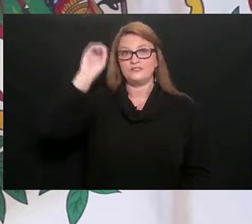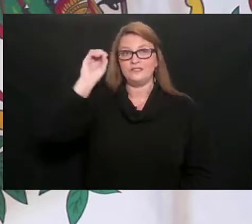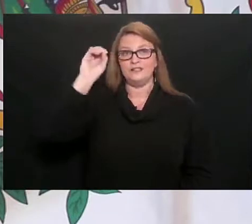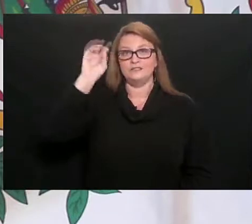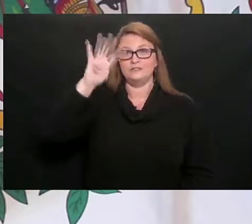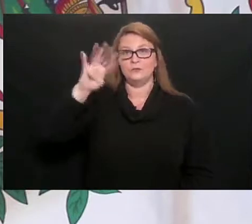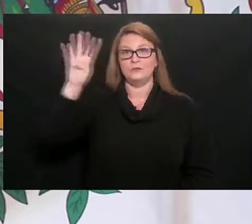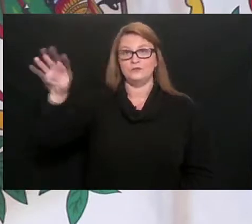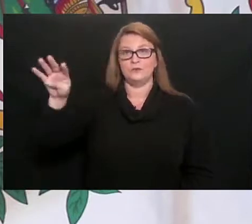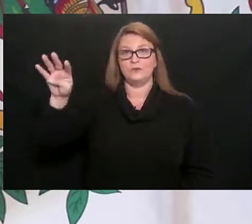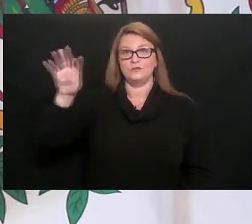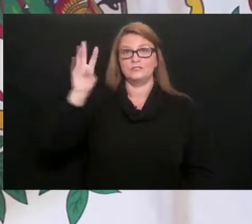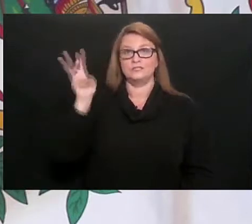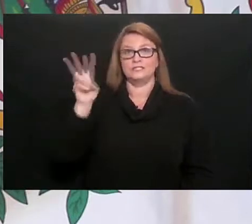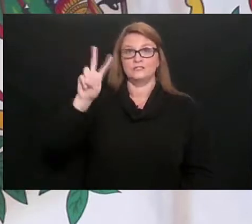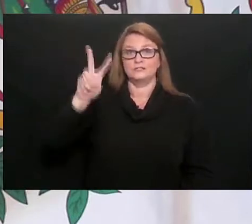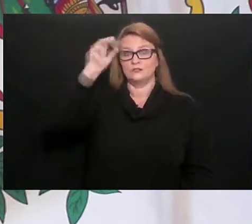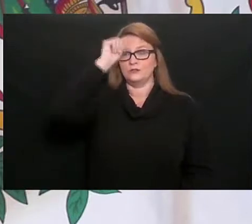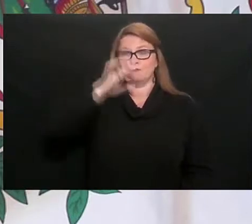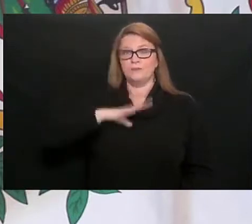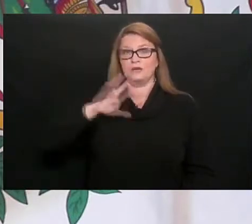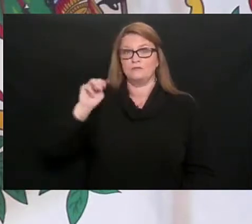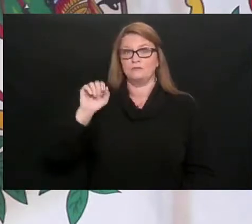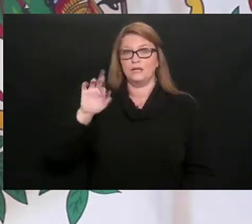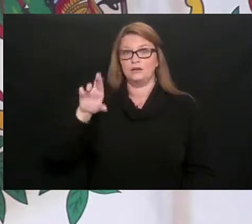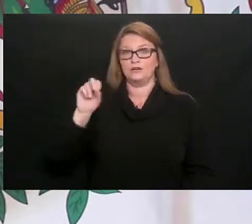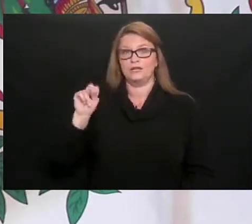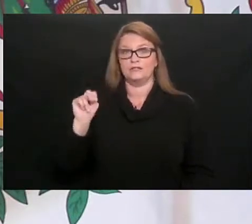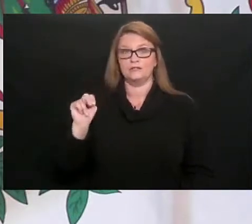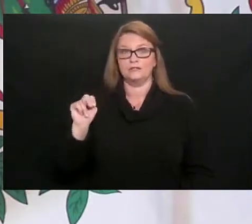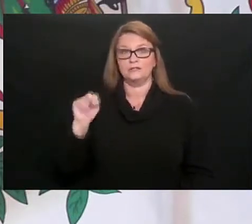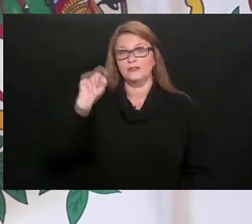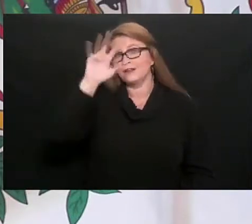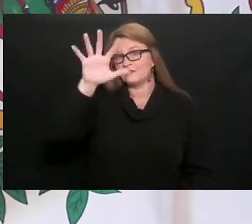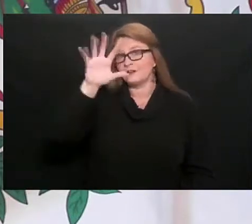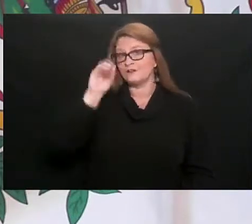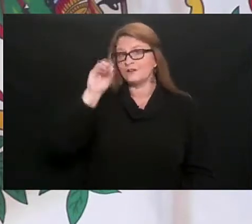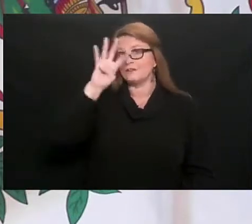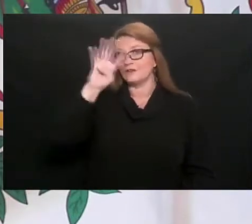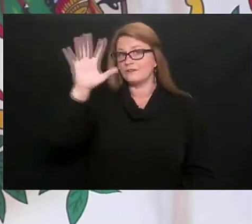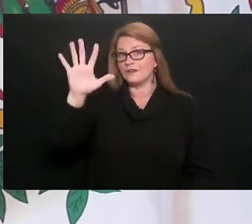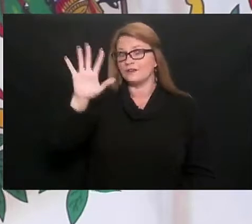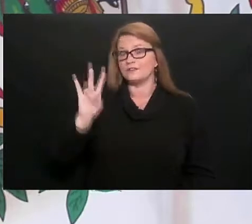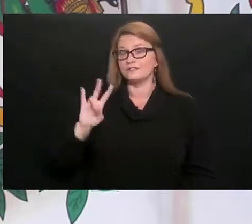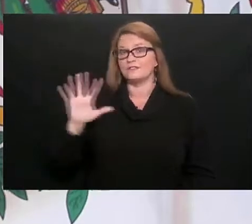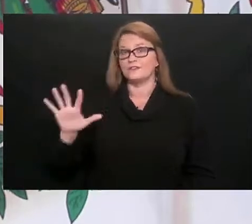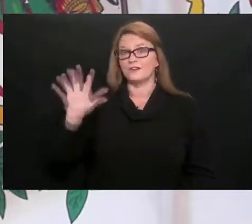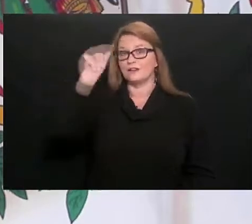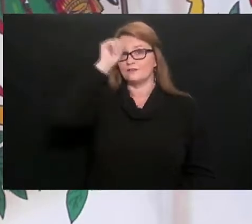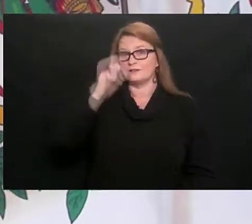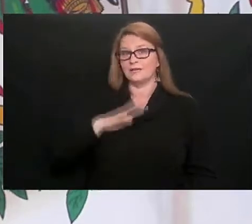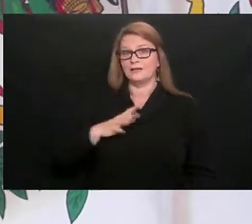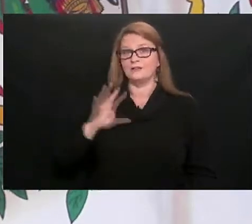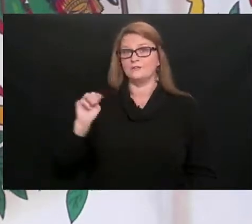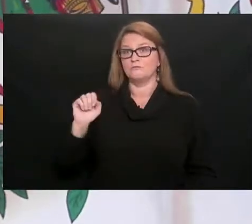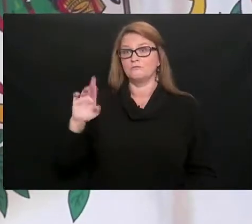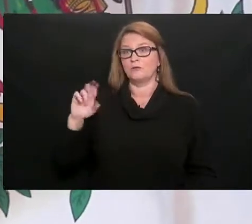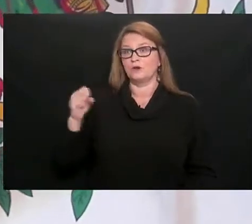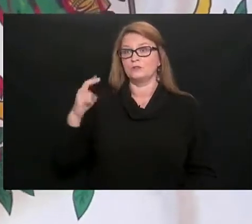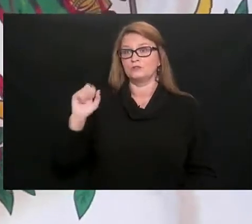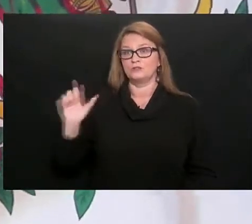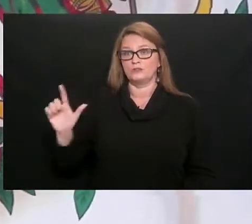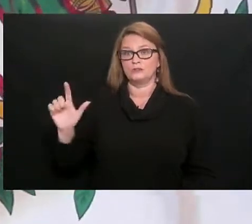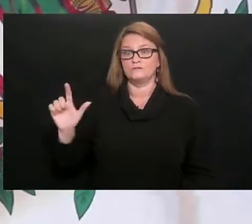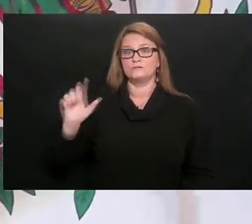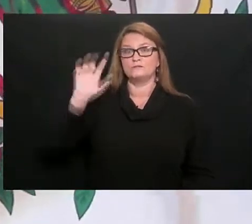5,044th death, a 62-year-old male from Marion County. The 5,045th death, a 75-year-old male from Marshall County.